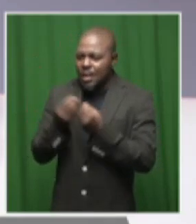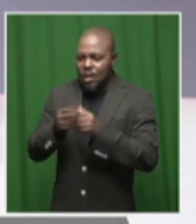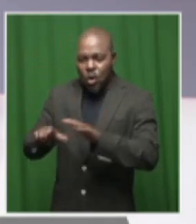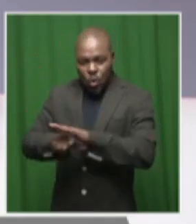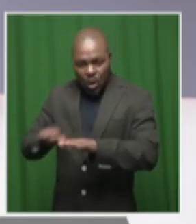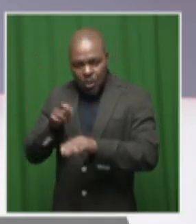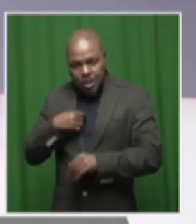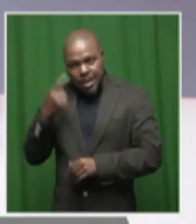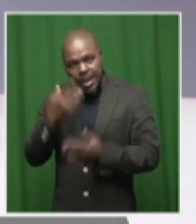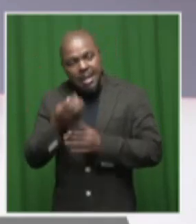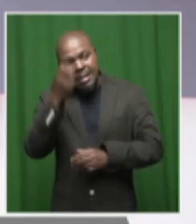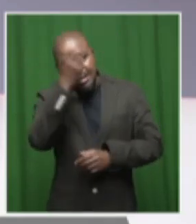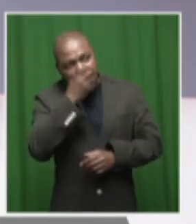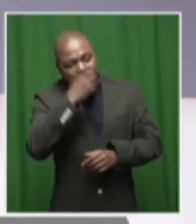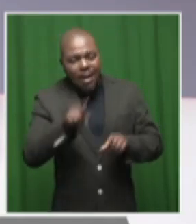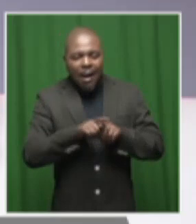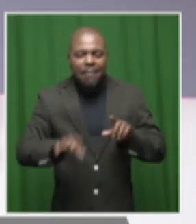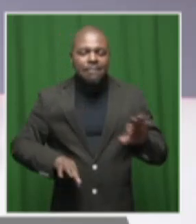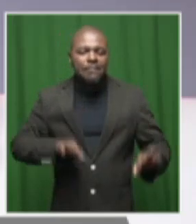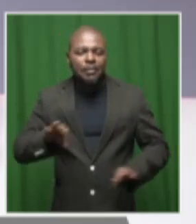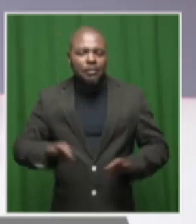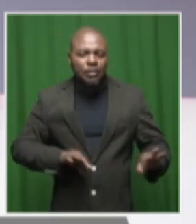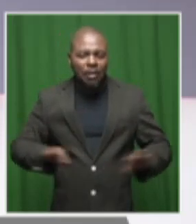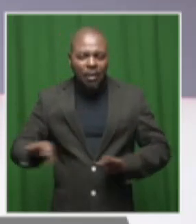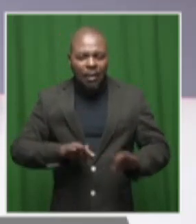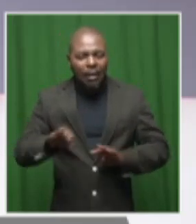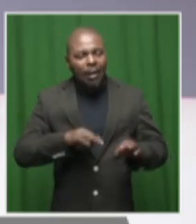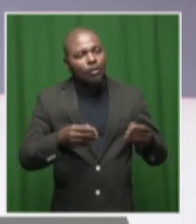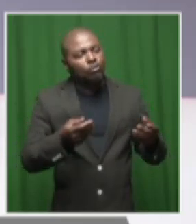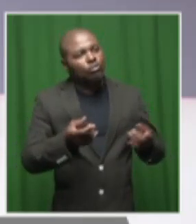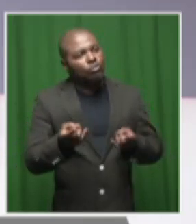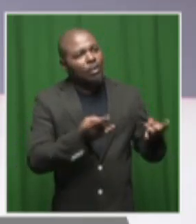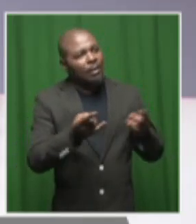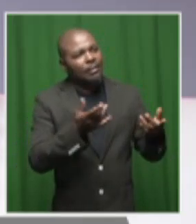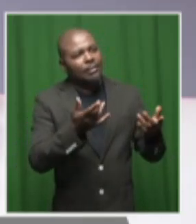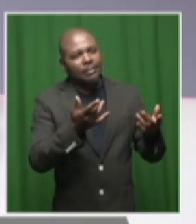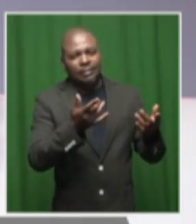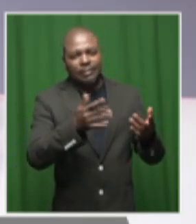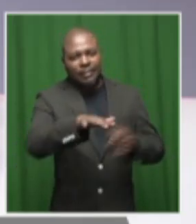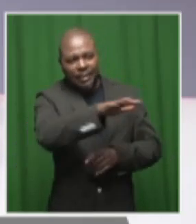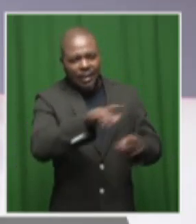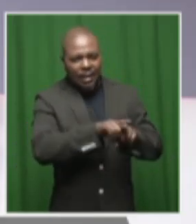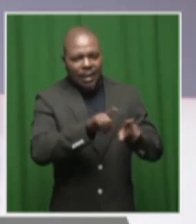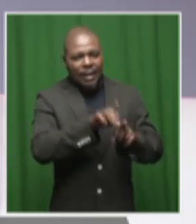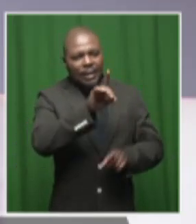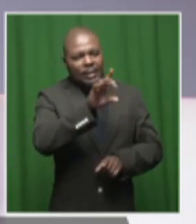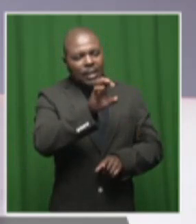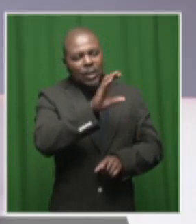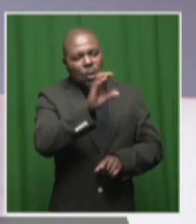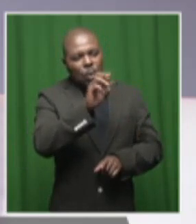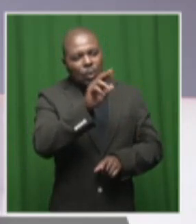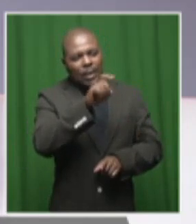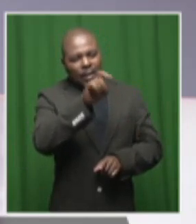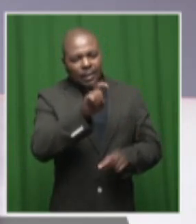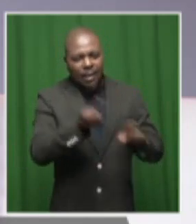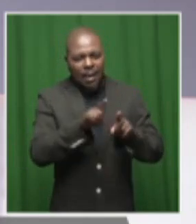go find a furniture trade fair. Got you. Like Decorex. Yes. And we will book what we call the Proudly SA